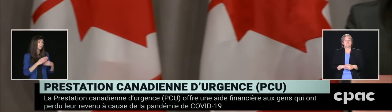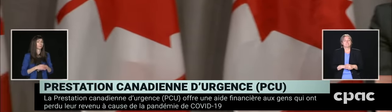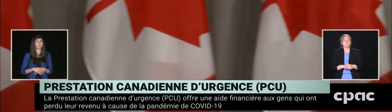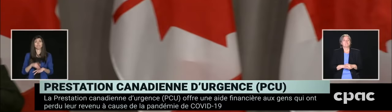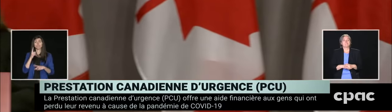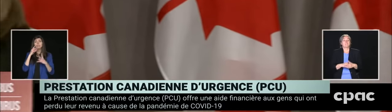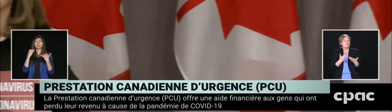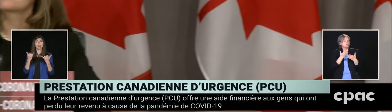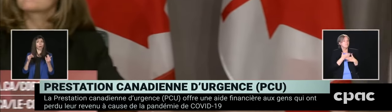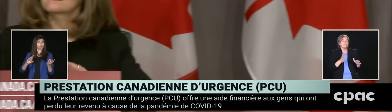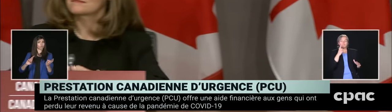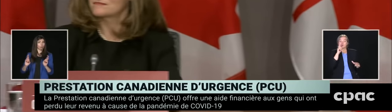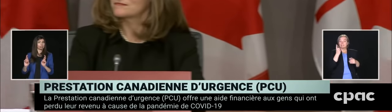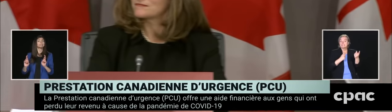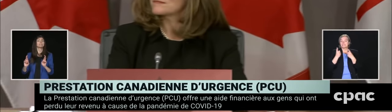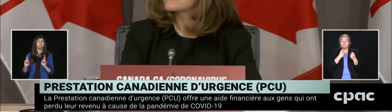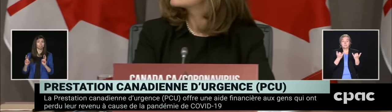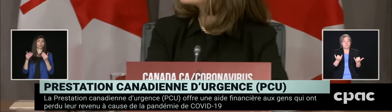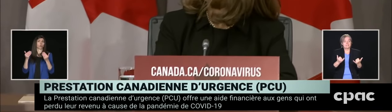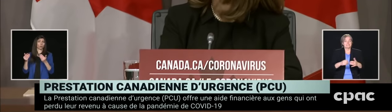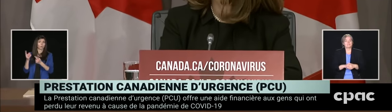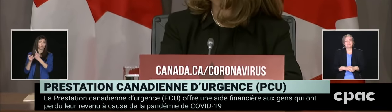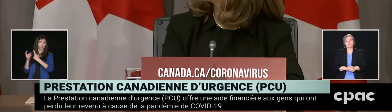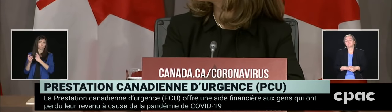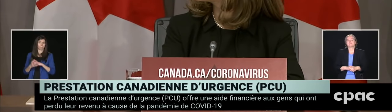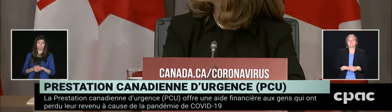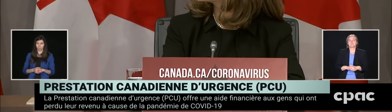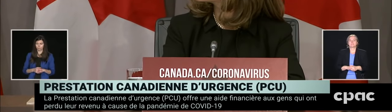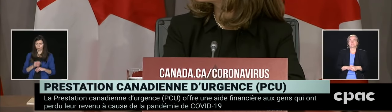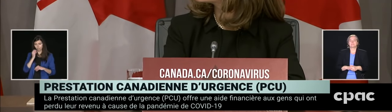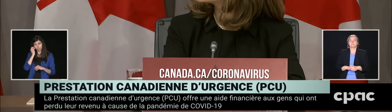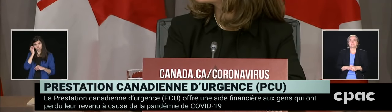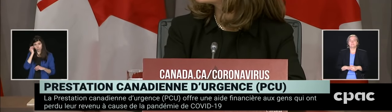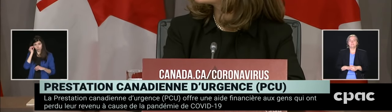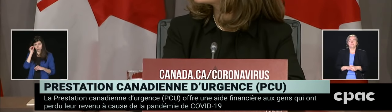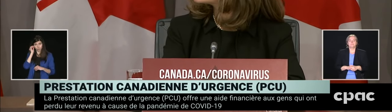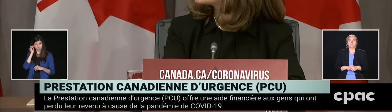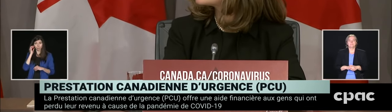Everybody knows the drill. We'll start with three questions on the phone before turning to the room. Operator.